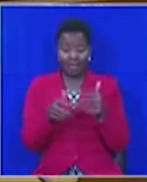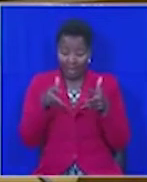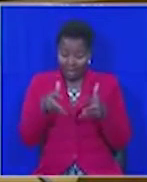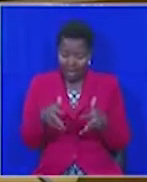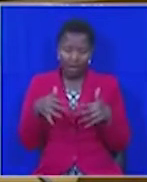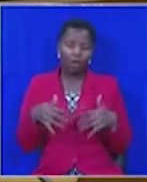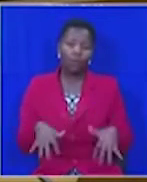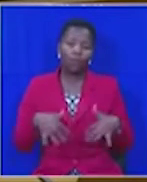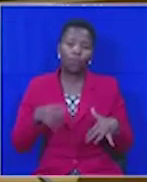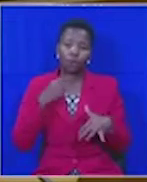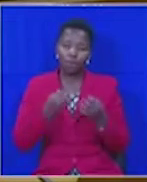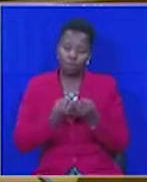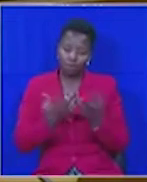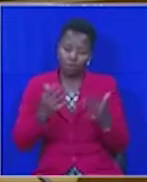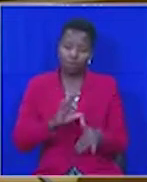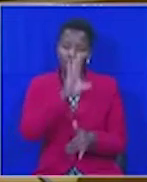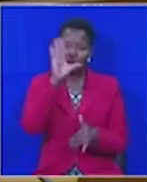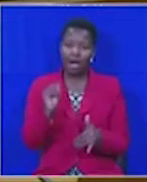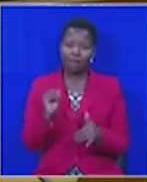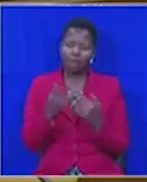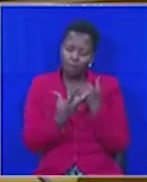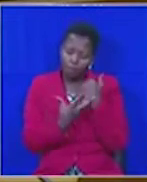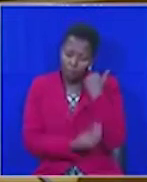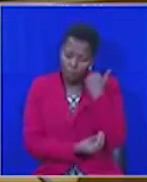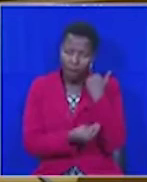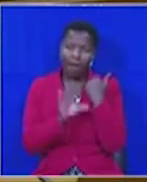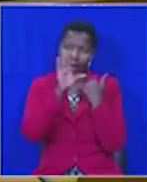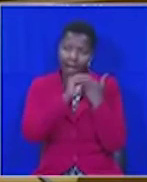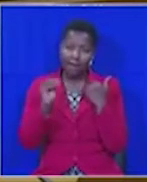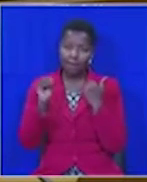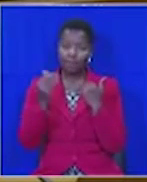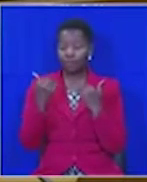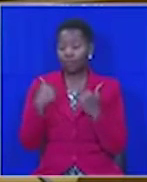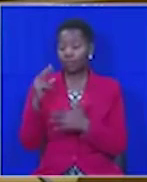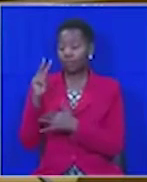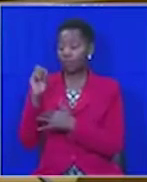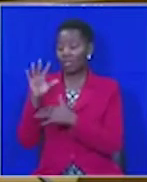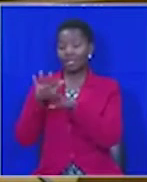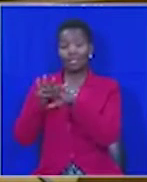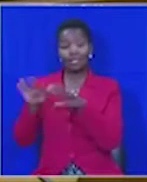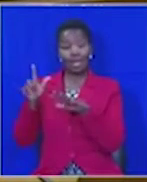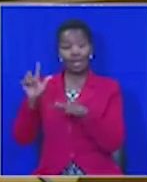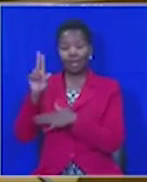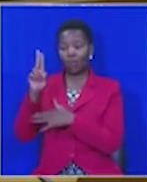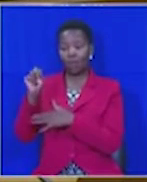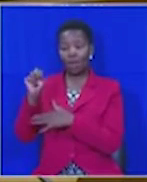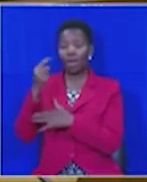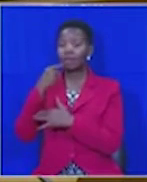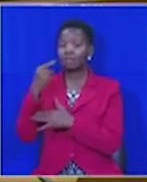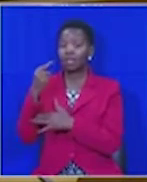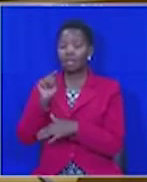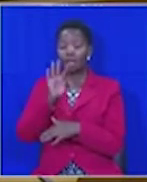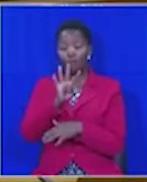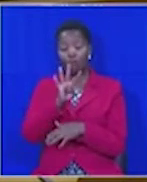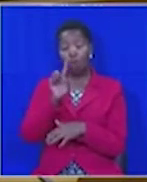number of Africans living in abject poverty. By 2010, the UN estimated that 414